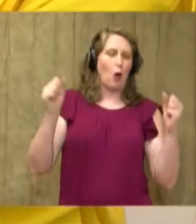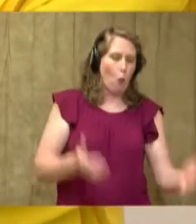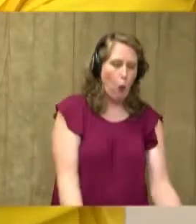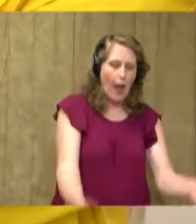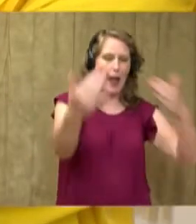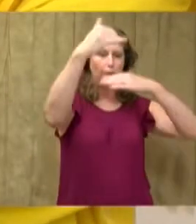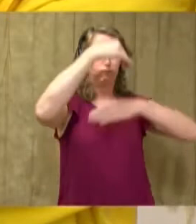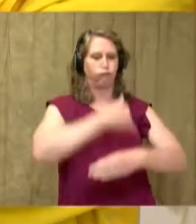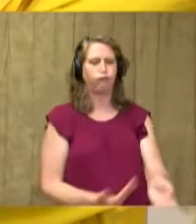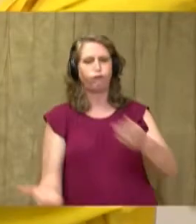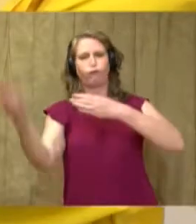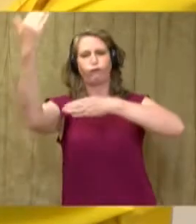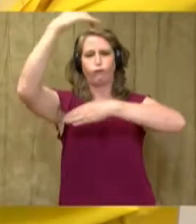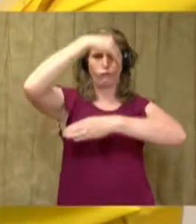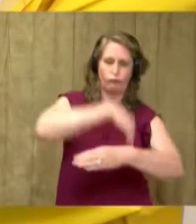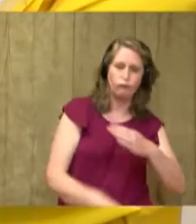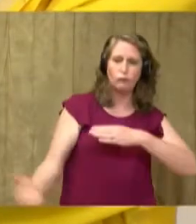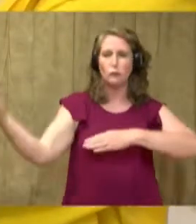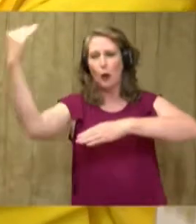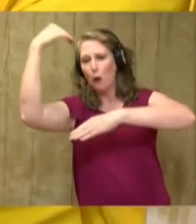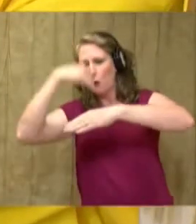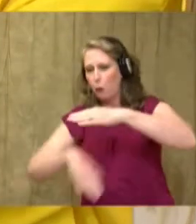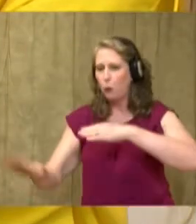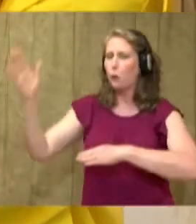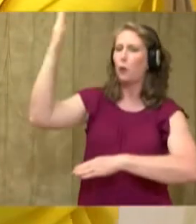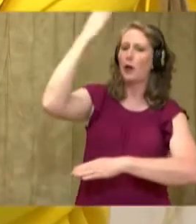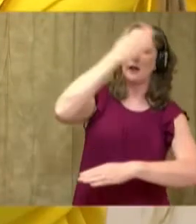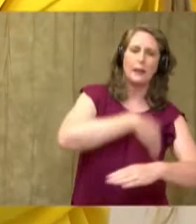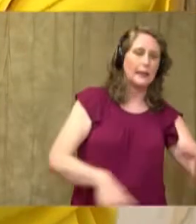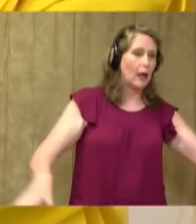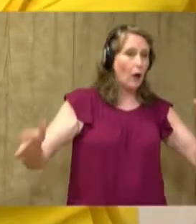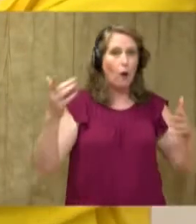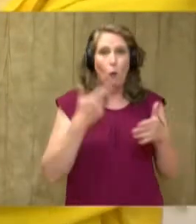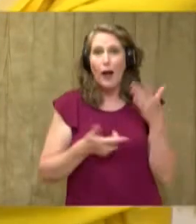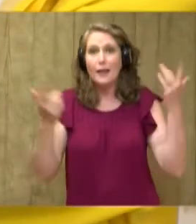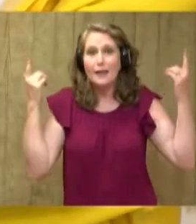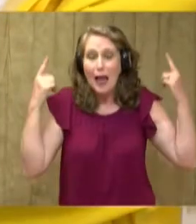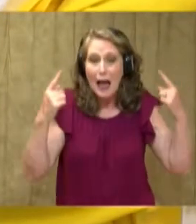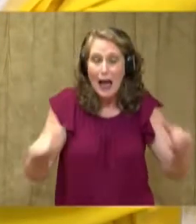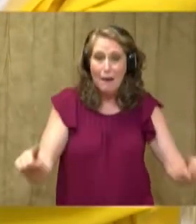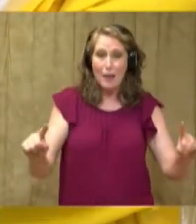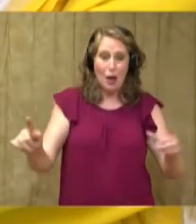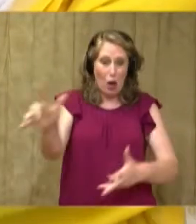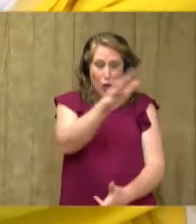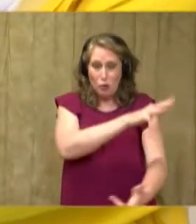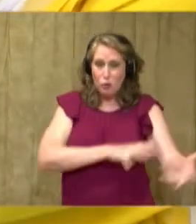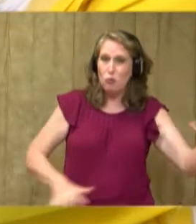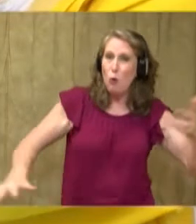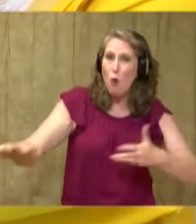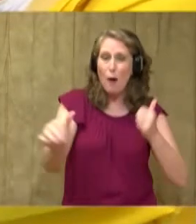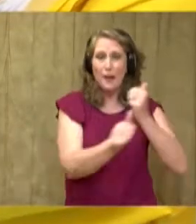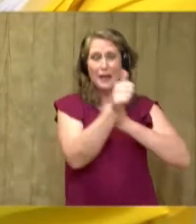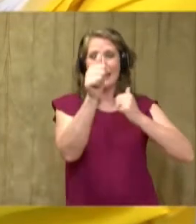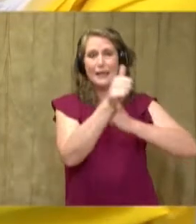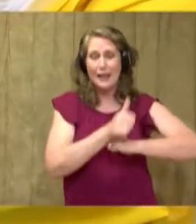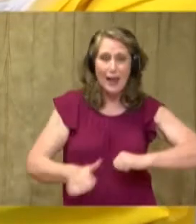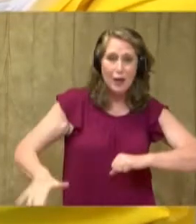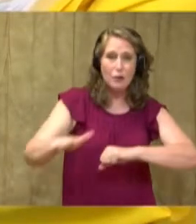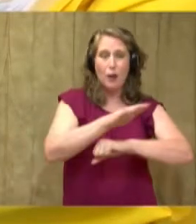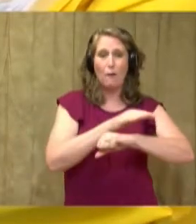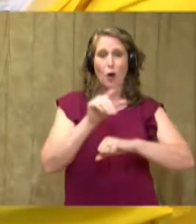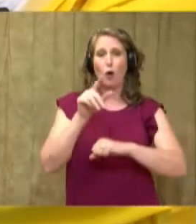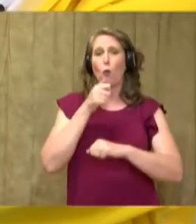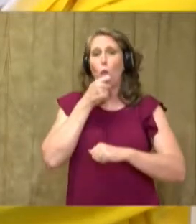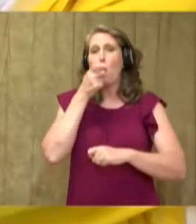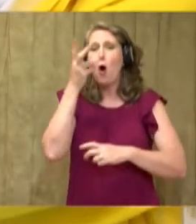waves are crashing onto the shore. A dangerous spinning storm has formed over tropical